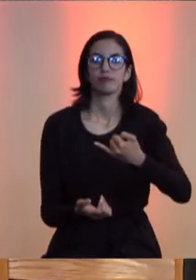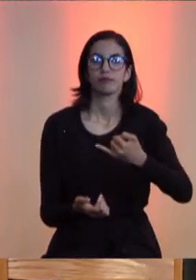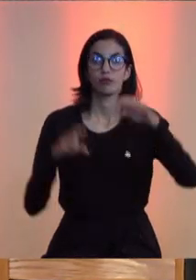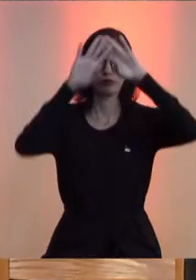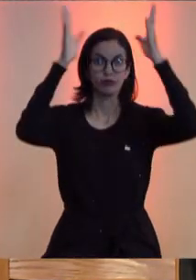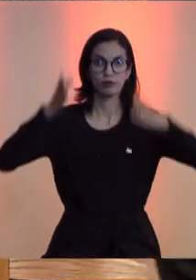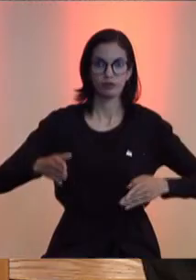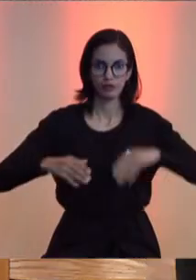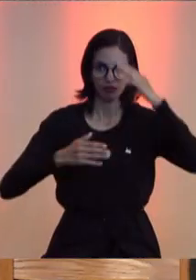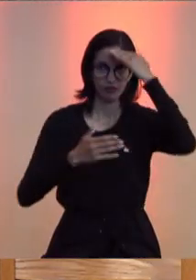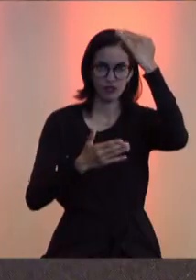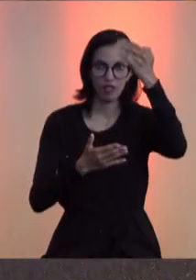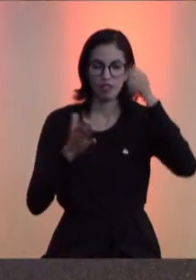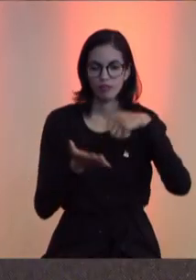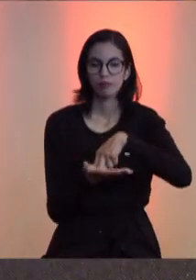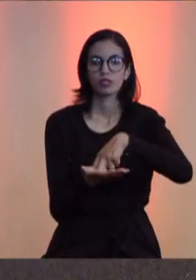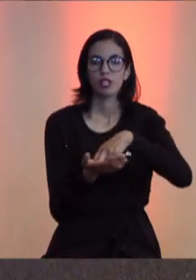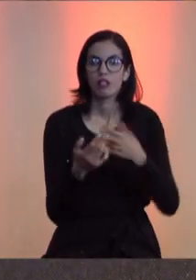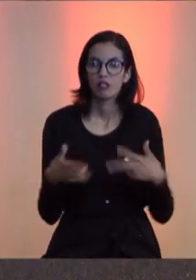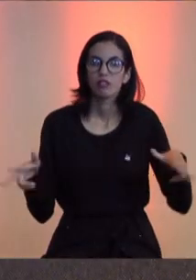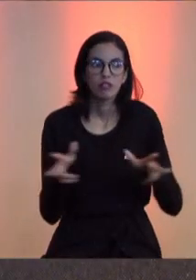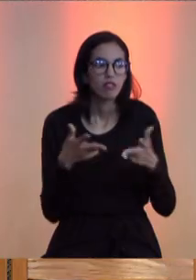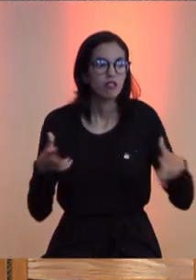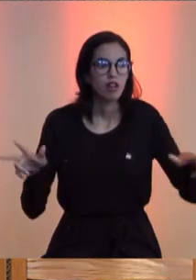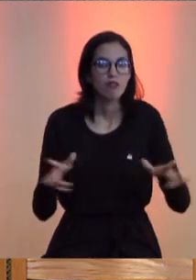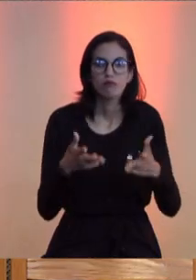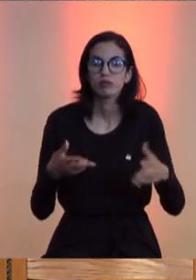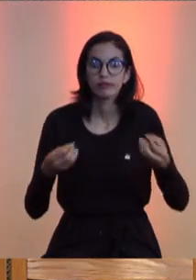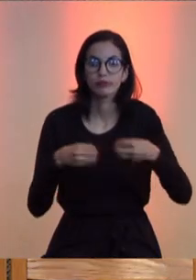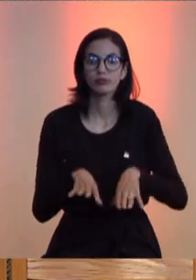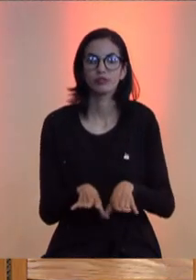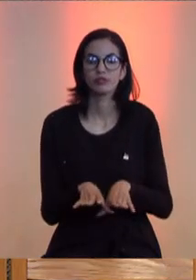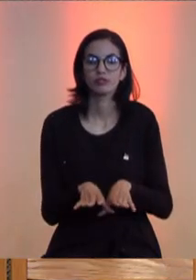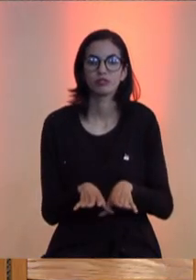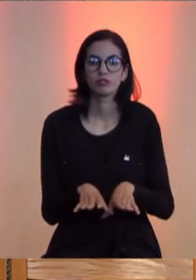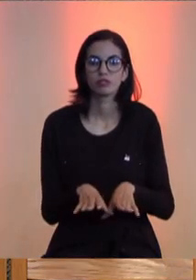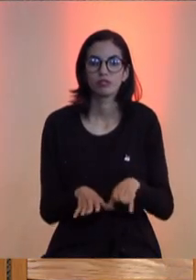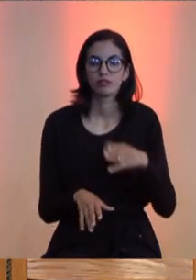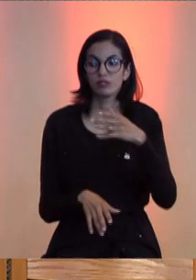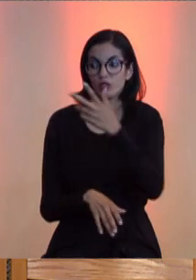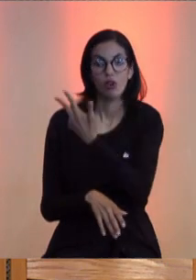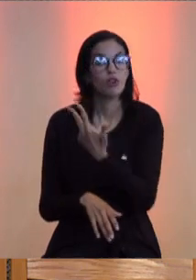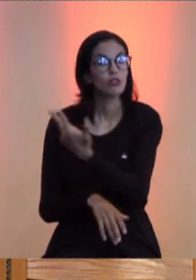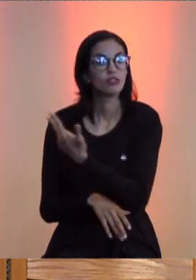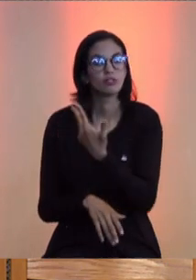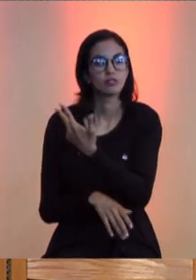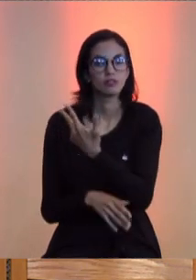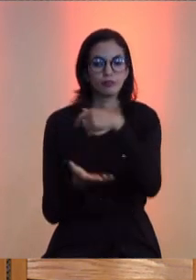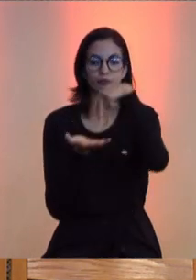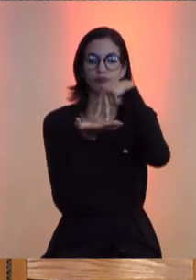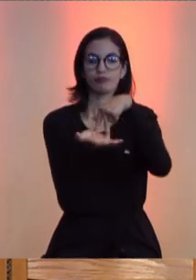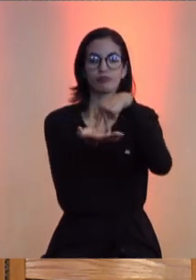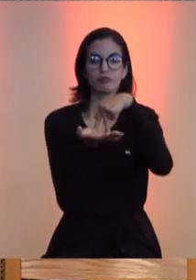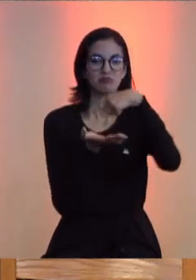Se tocó la música. Shadrach, Meshach, and Abednego, they stood up. Sadrach, Mesach y Abednego permanecieron de